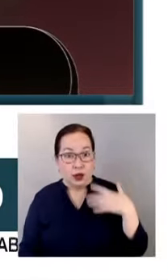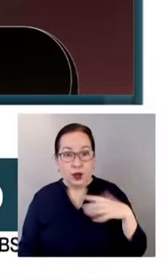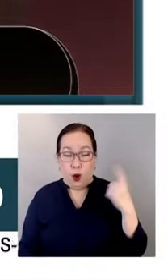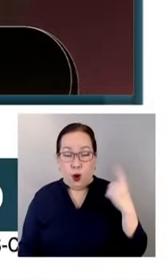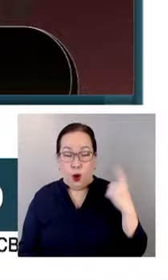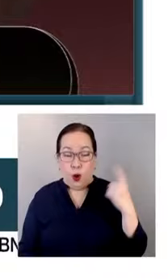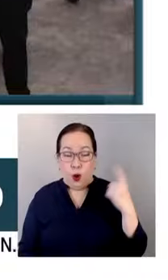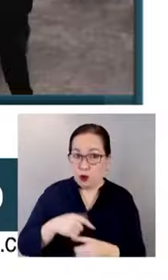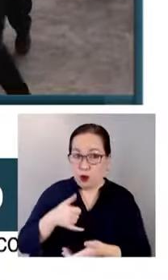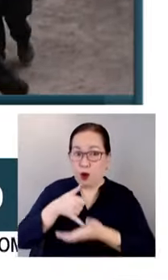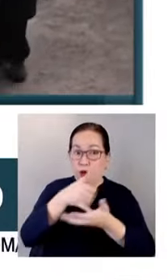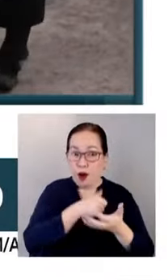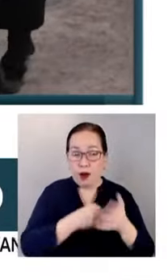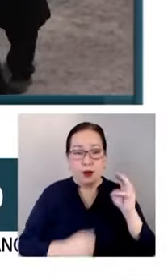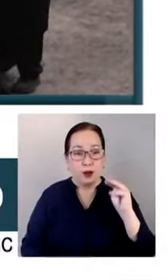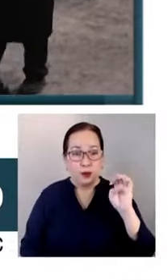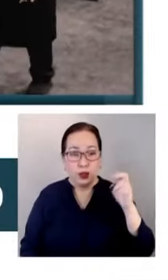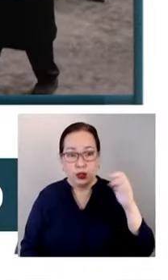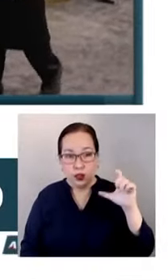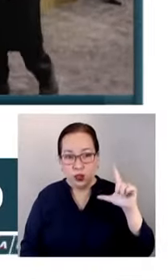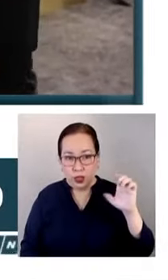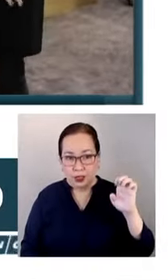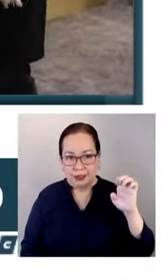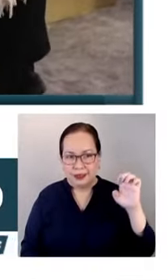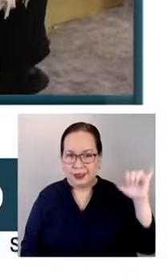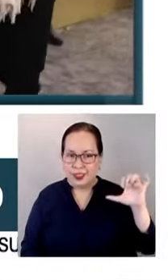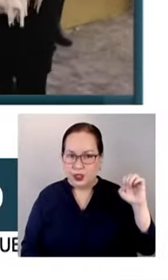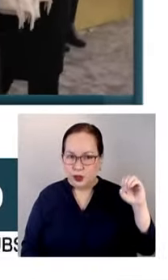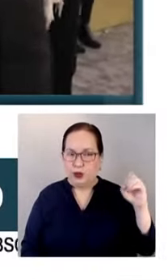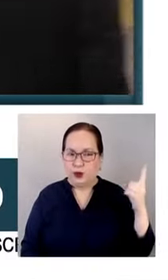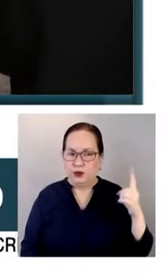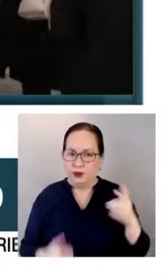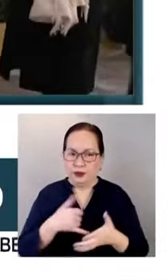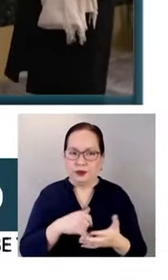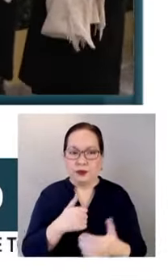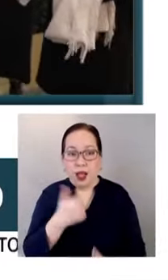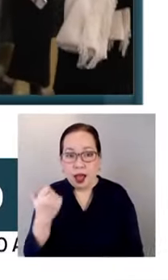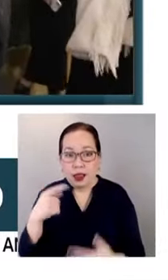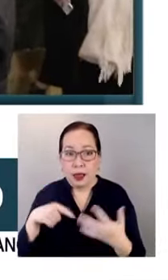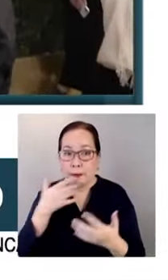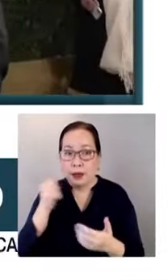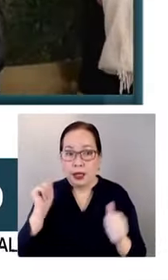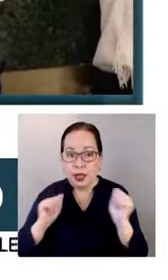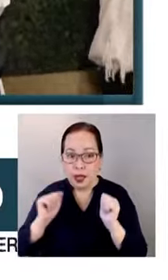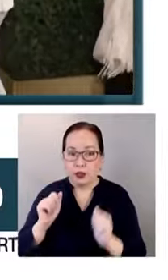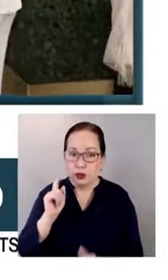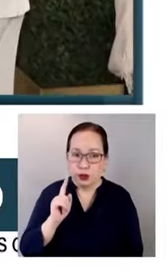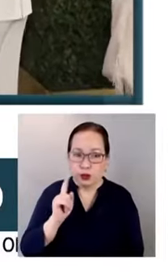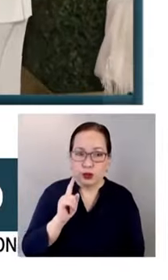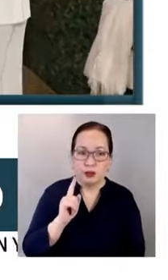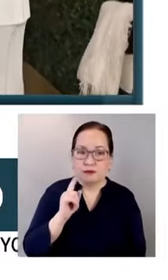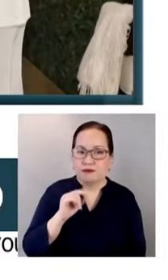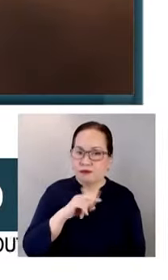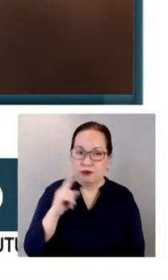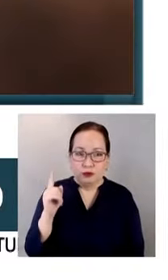ever Golden Globe. In other categories, Colin Farrell took Best Actor in a Musical or Comedy for Banshees